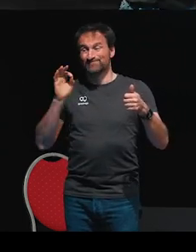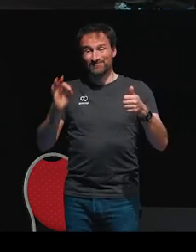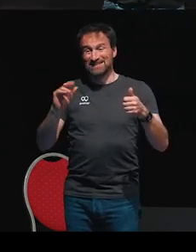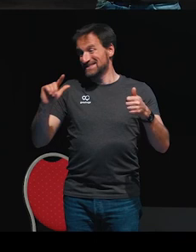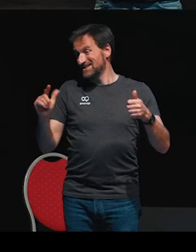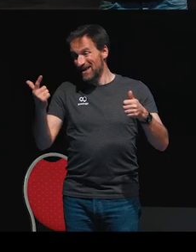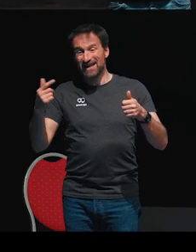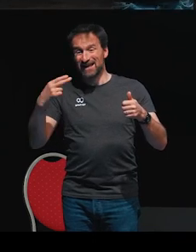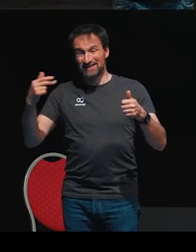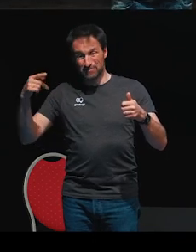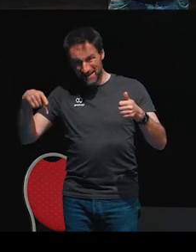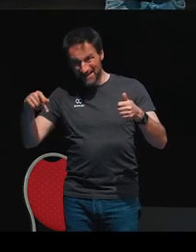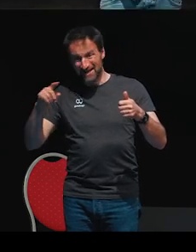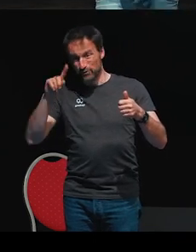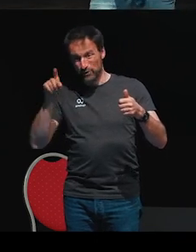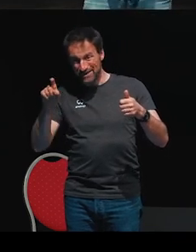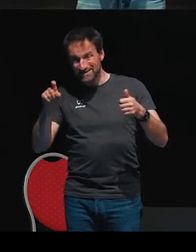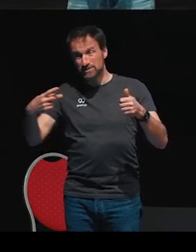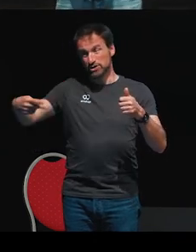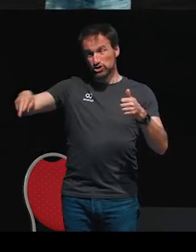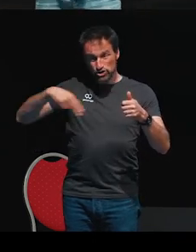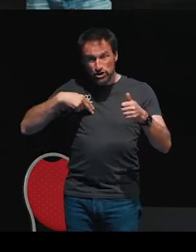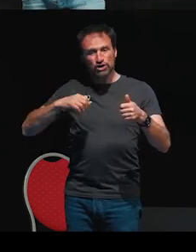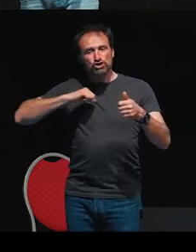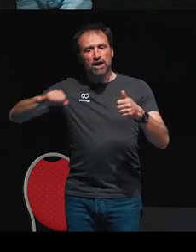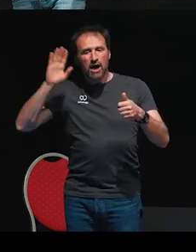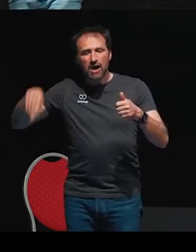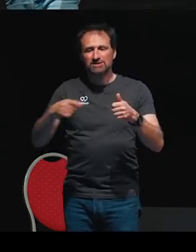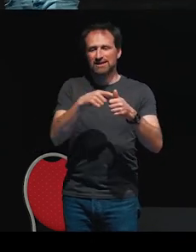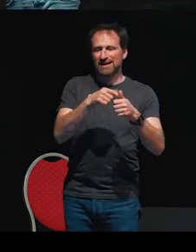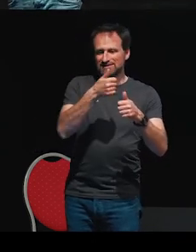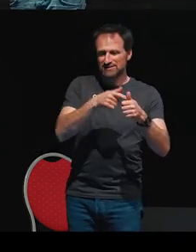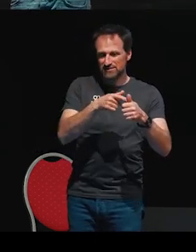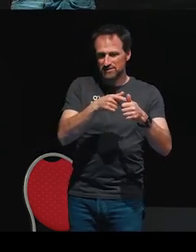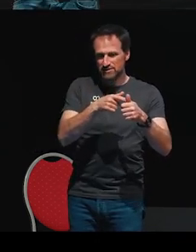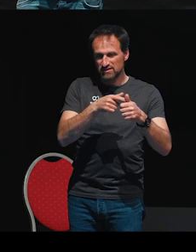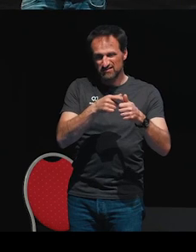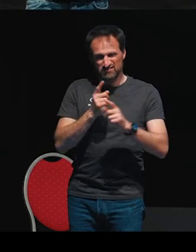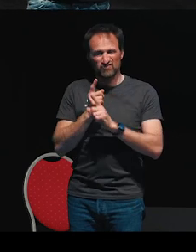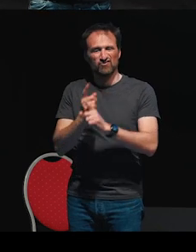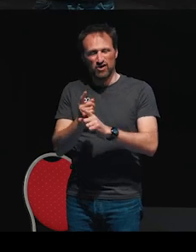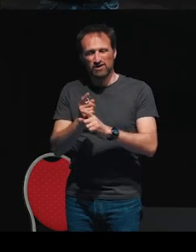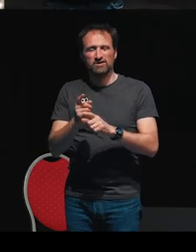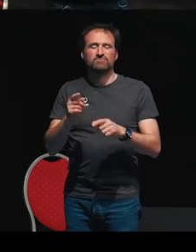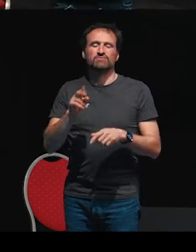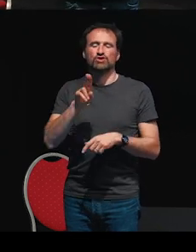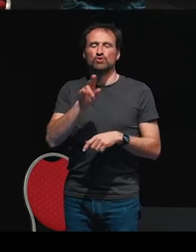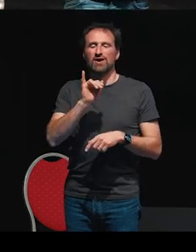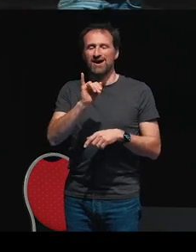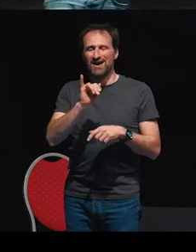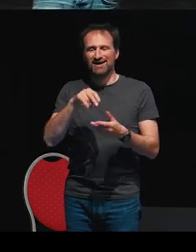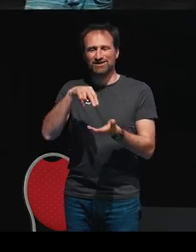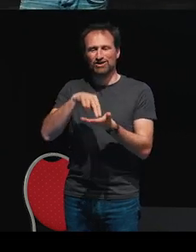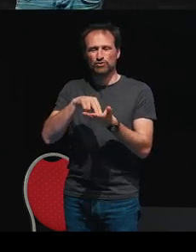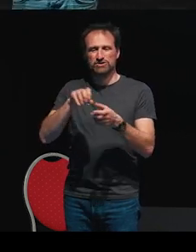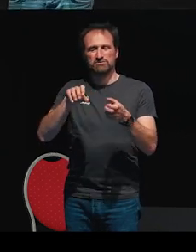is arriving earlier than the first. And this leads to broken UI state in your application.